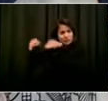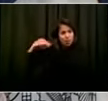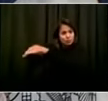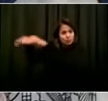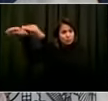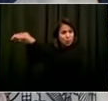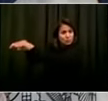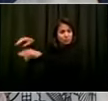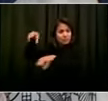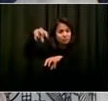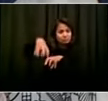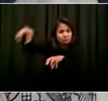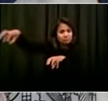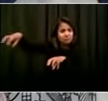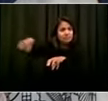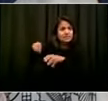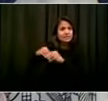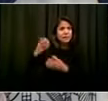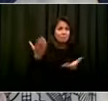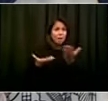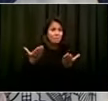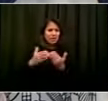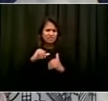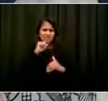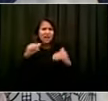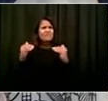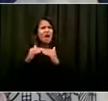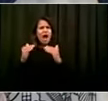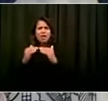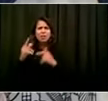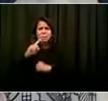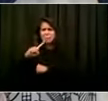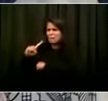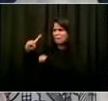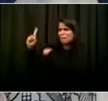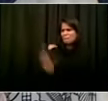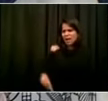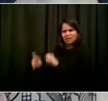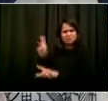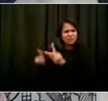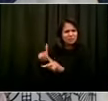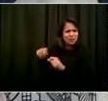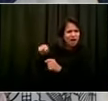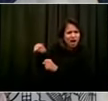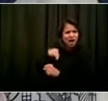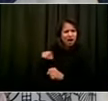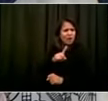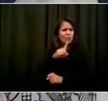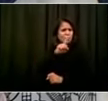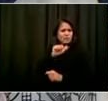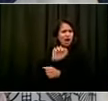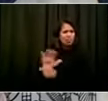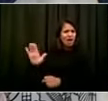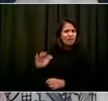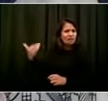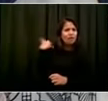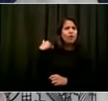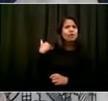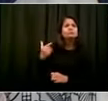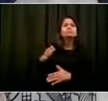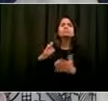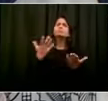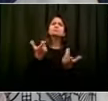morning. I think there's a legitimate concern from both the city and state's perspectives about how to balance the